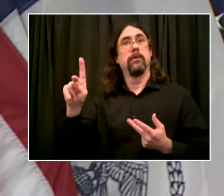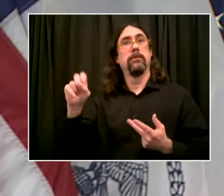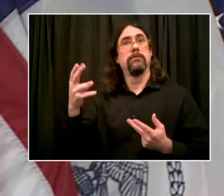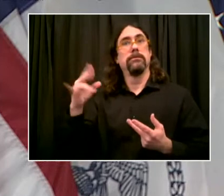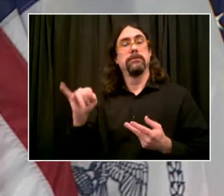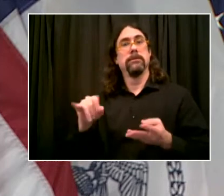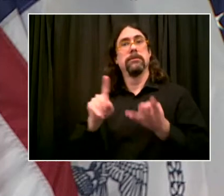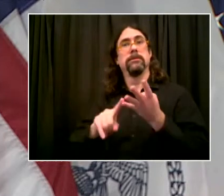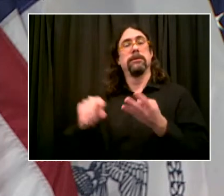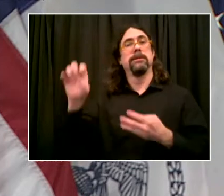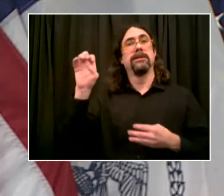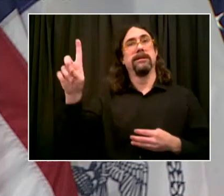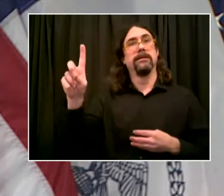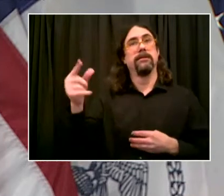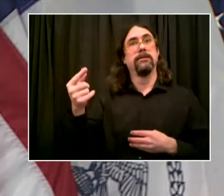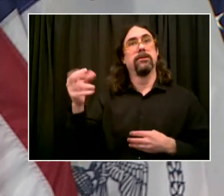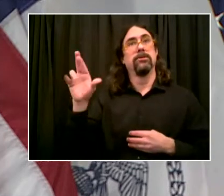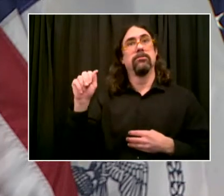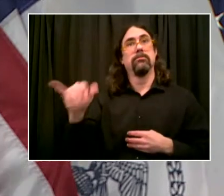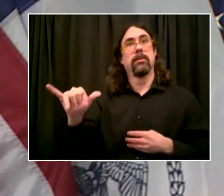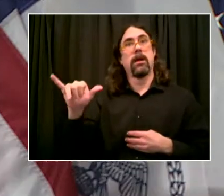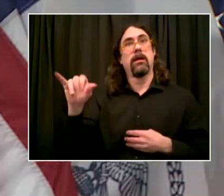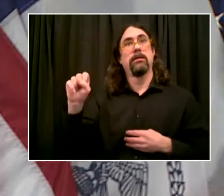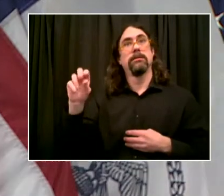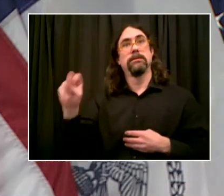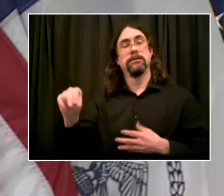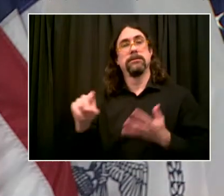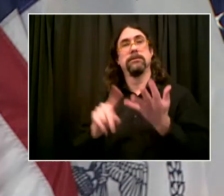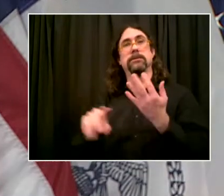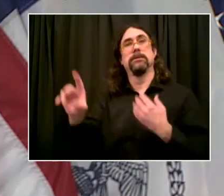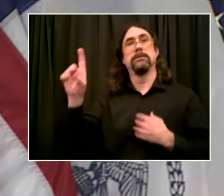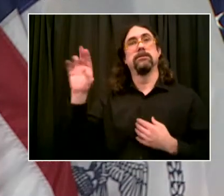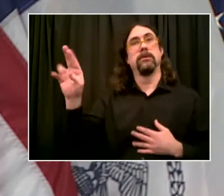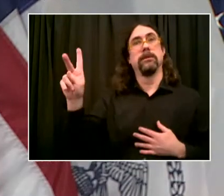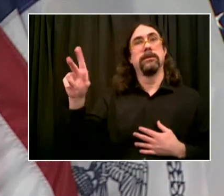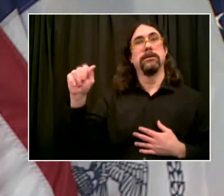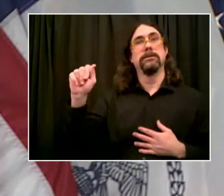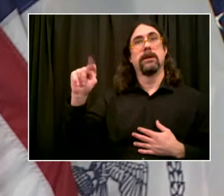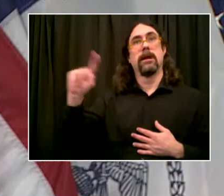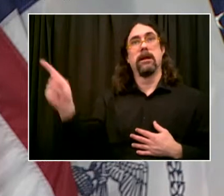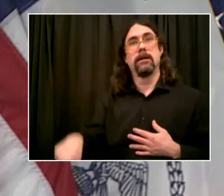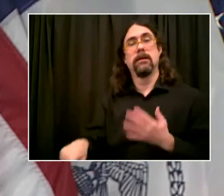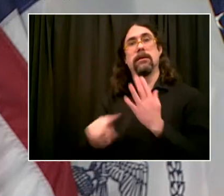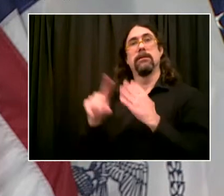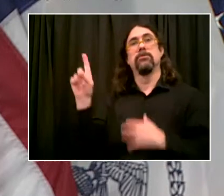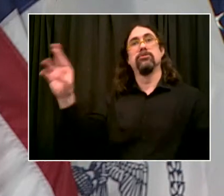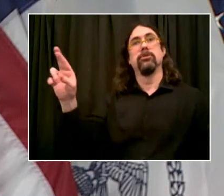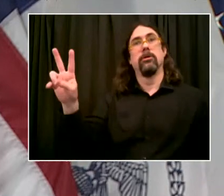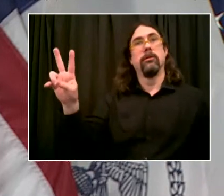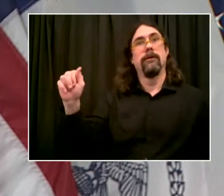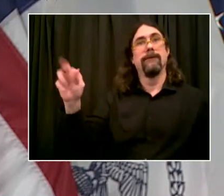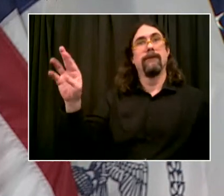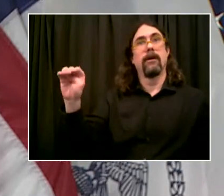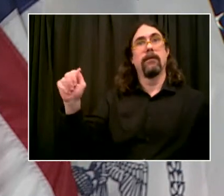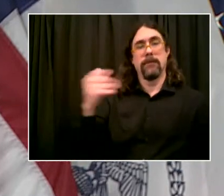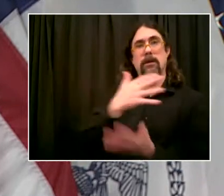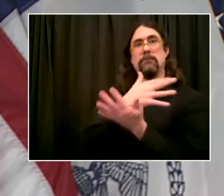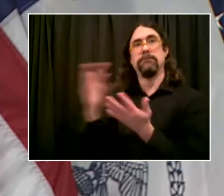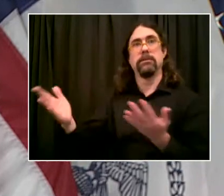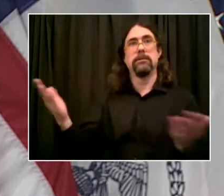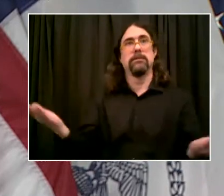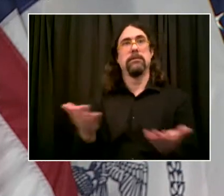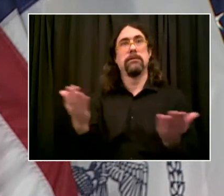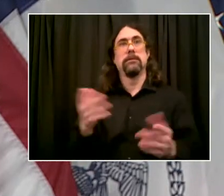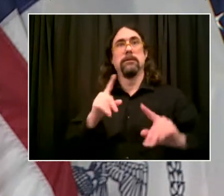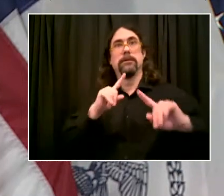Mitchell Katz, and Senior Advisor Dr. Jay Varma. With that, we'll go to Emma from the New York Times. Hi, Mayor. Can you hear